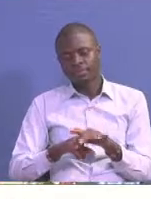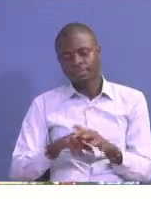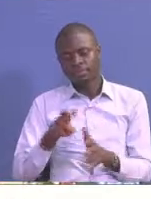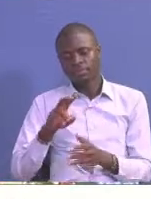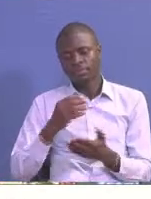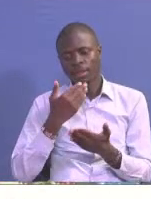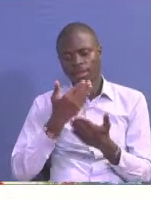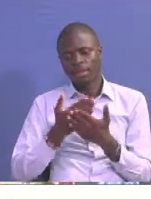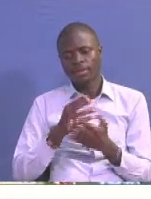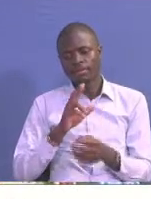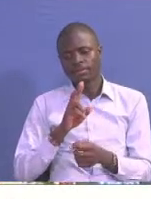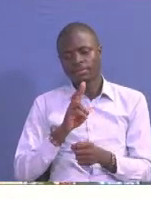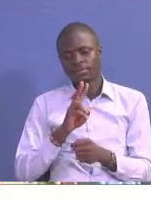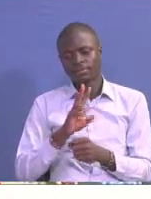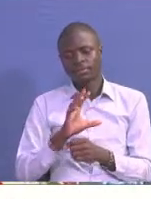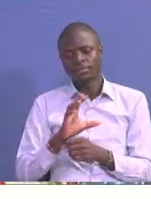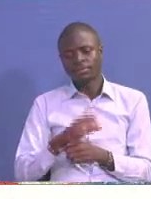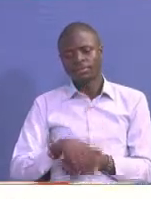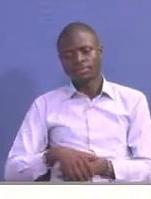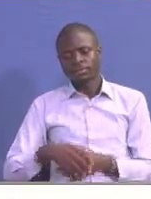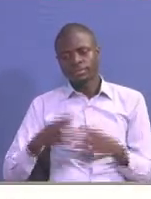Chancellor.